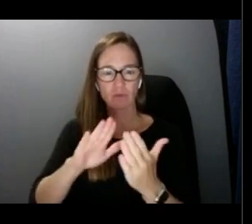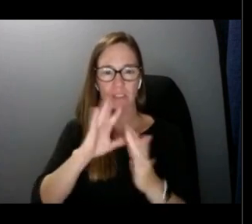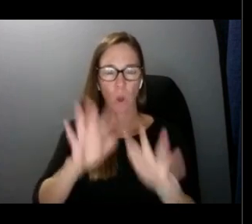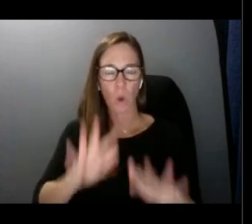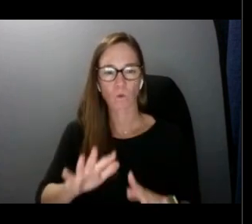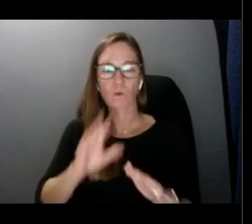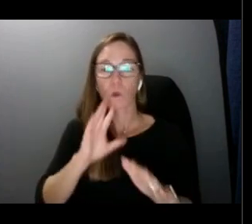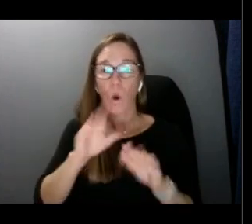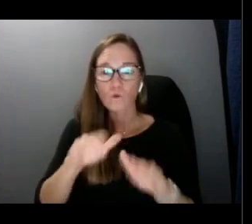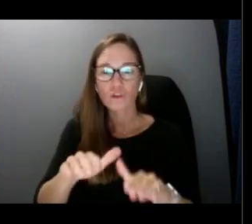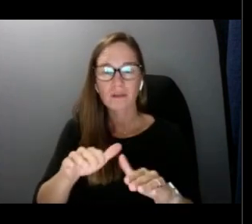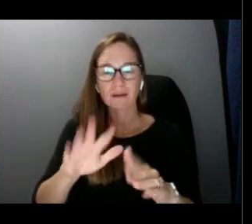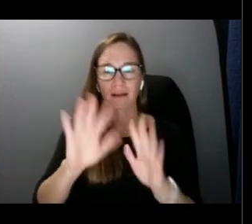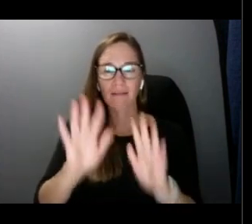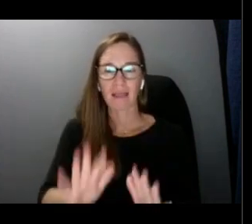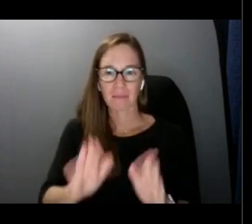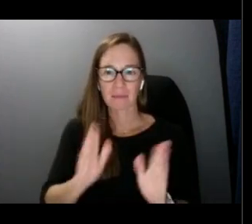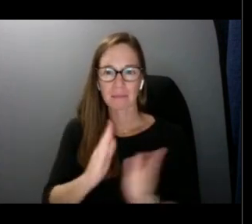Plan must-have?